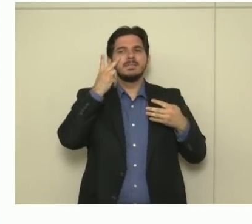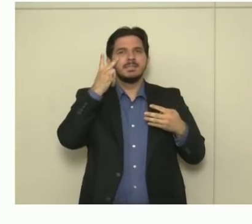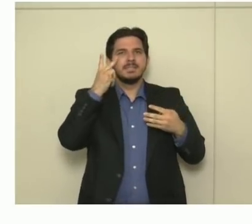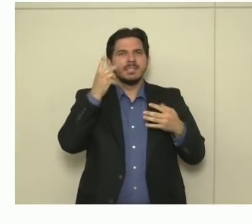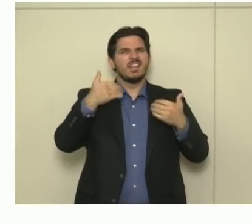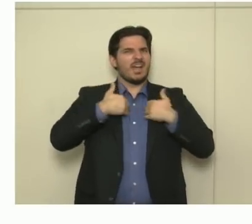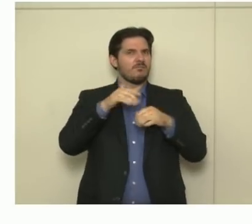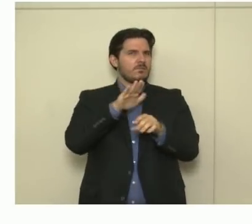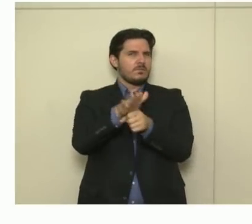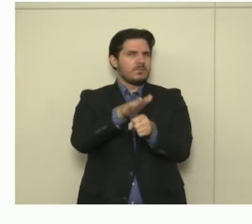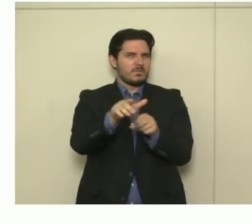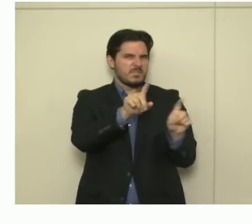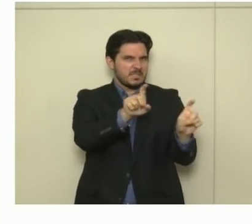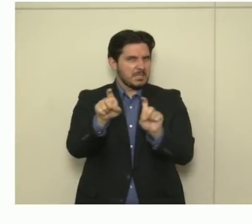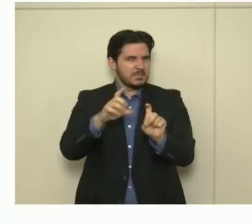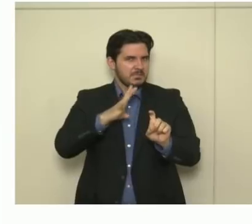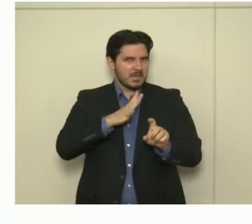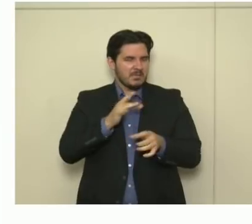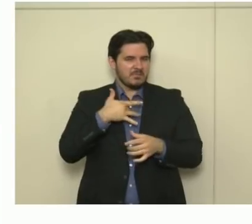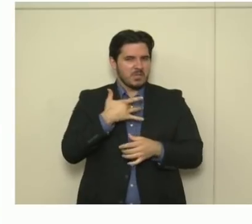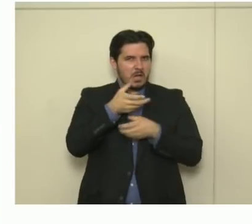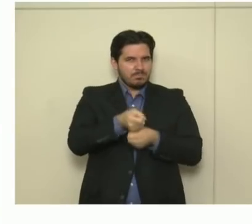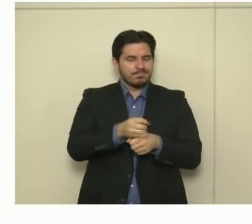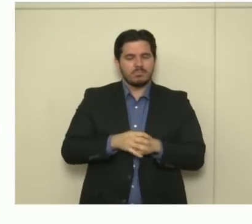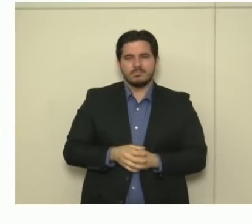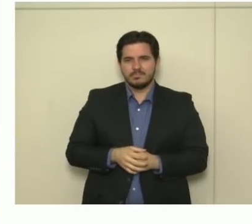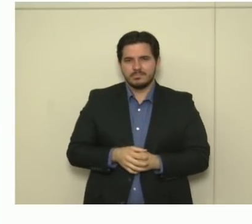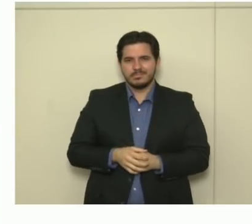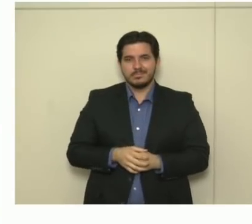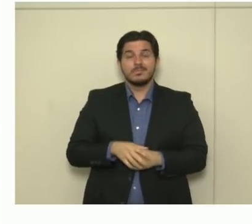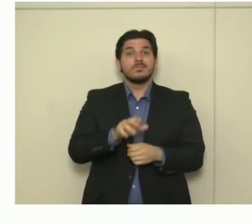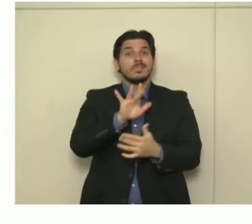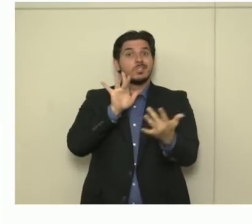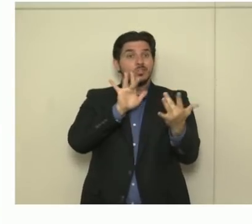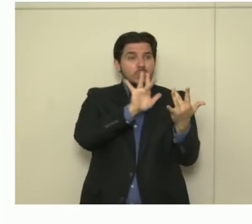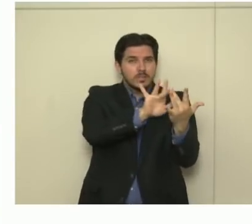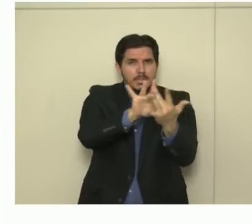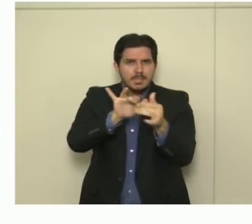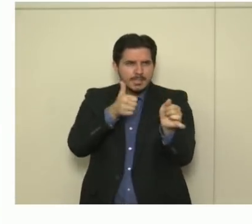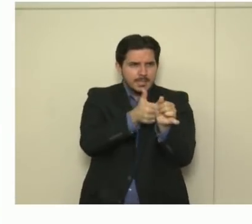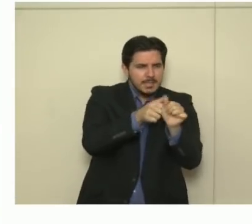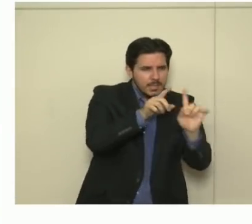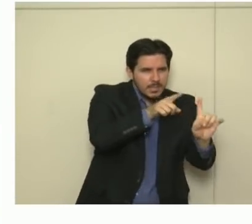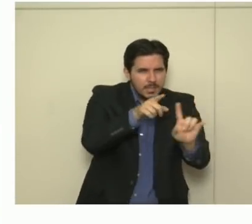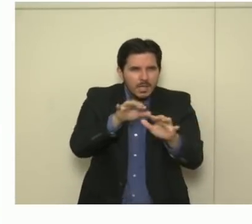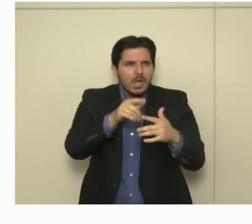Contact tracing, doing well on contacting initial cases. We've slipped behind a little bit